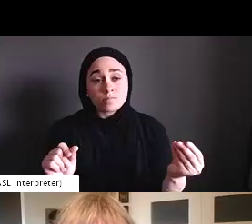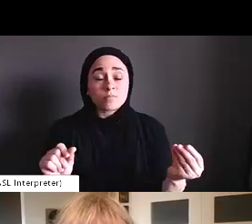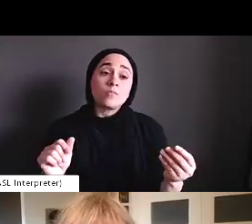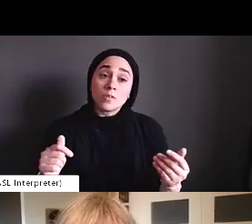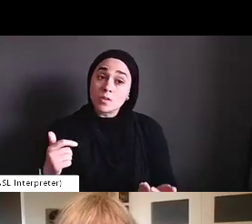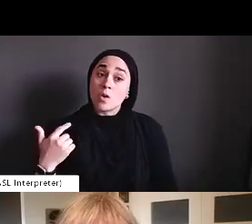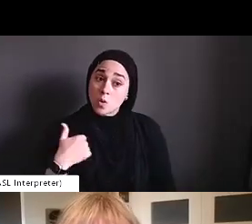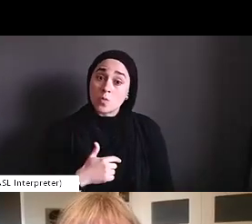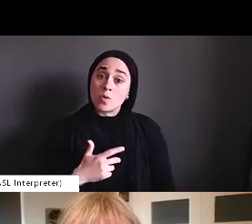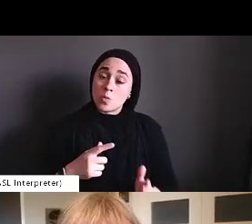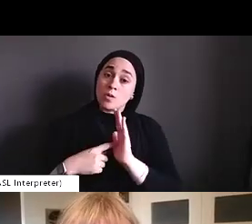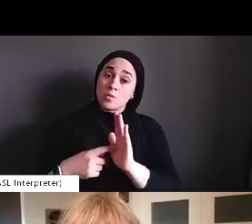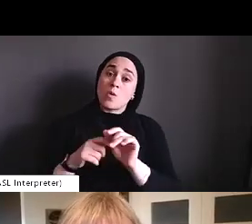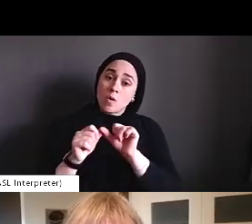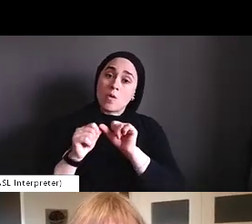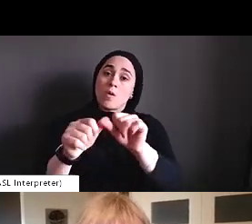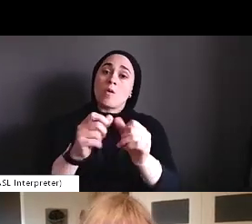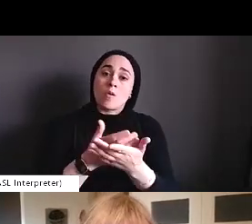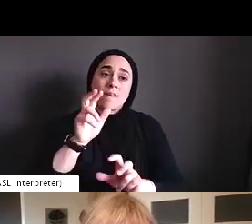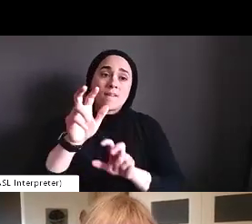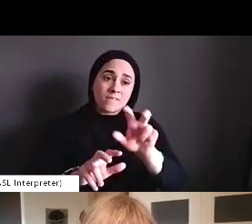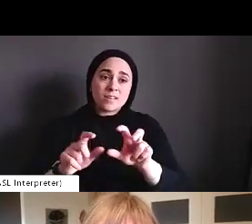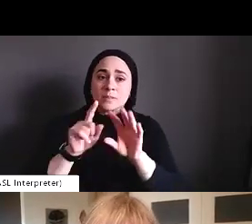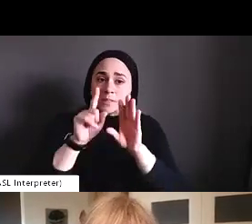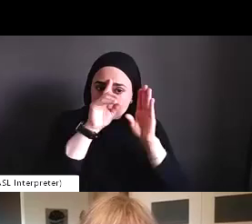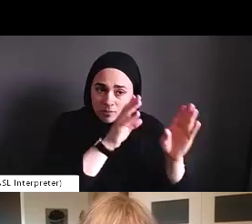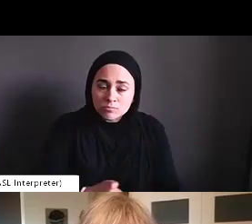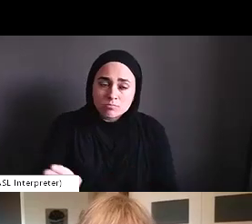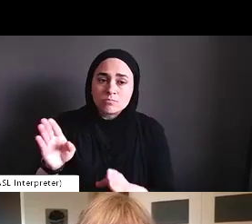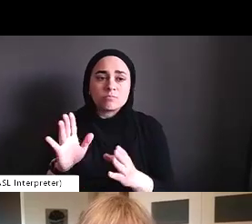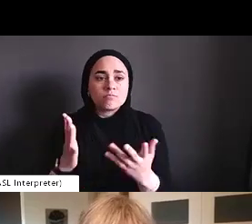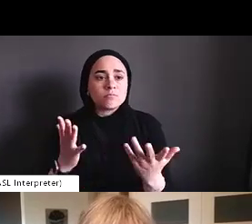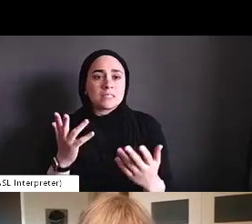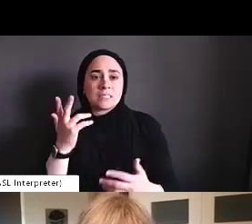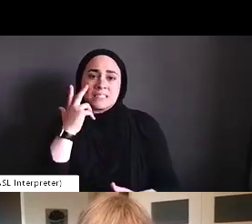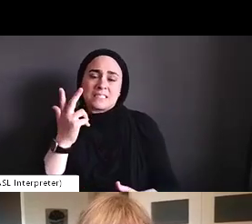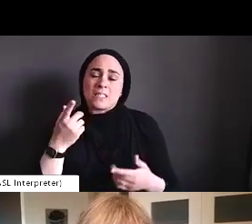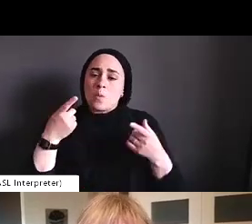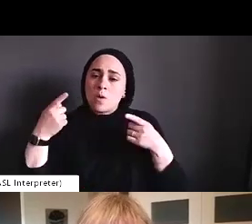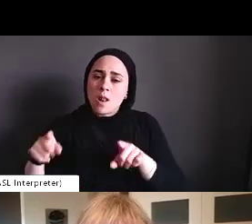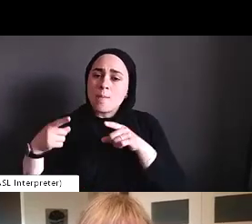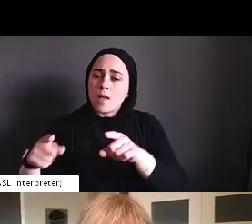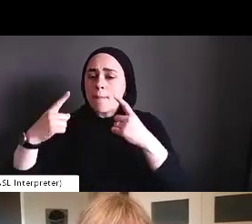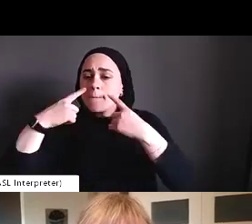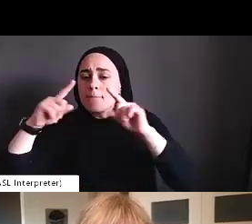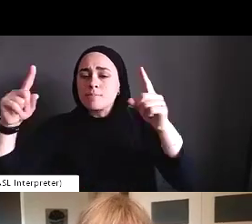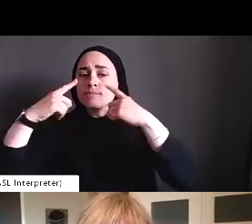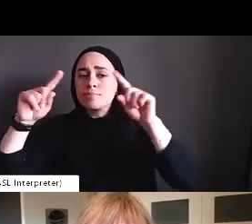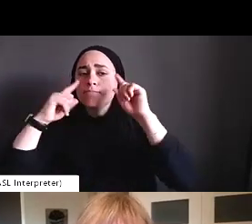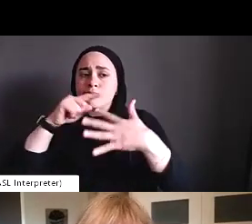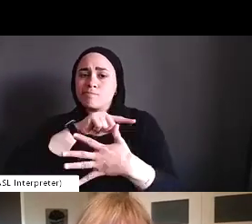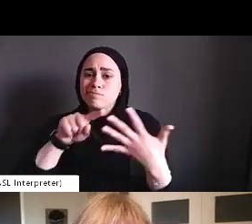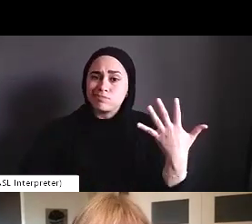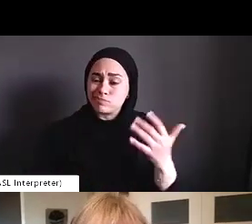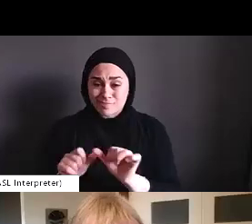for ongoing investments that are fundamentally strategic, because look at what's grown from those initial investments. These things have long life.